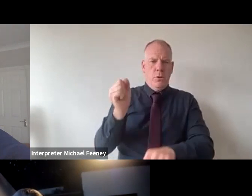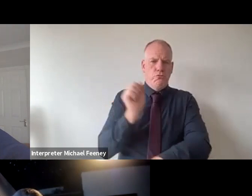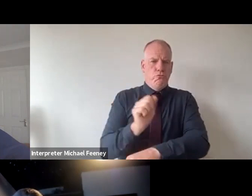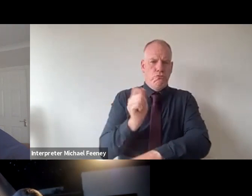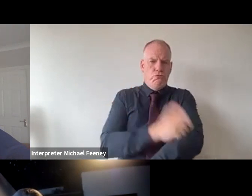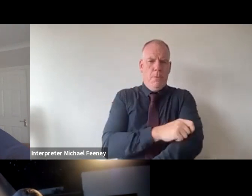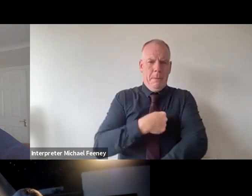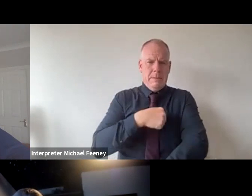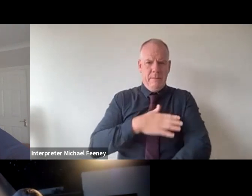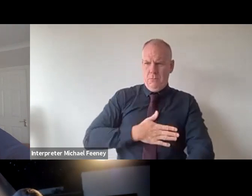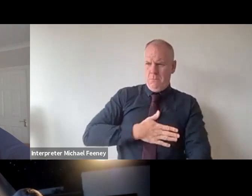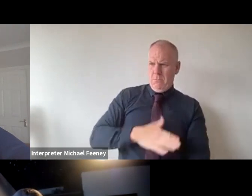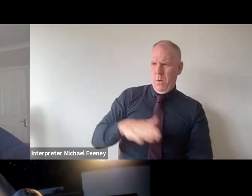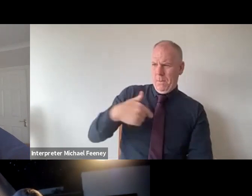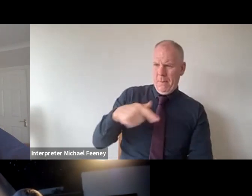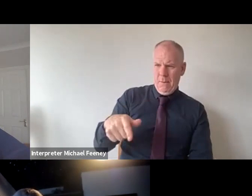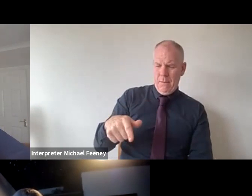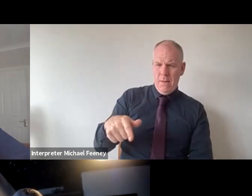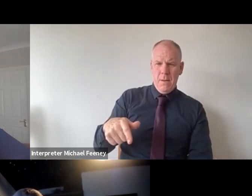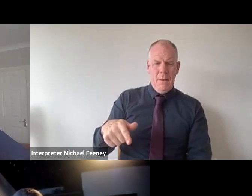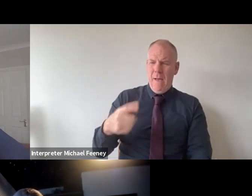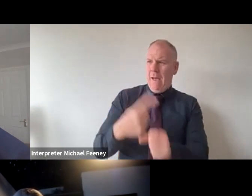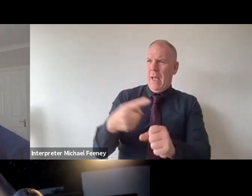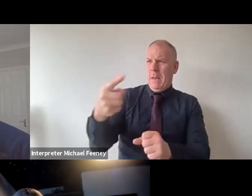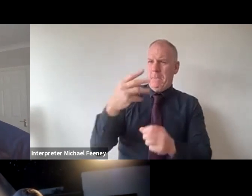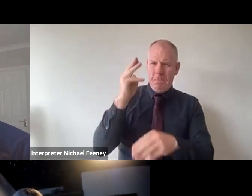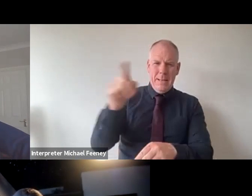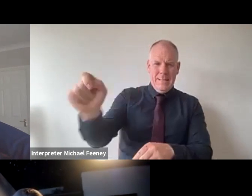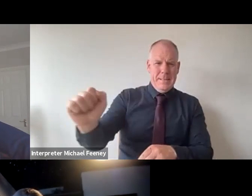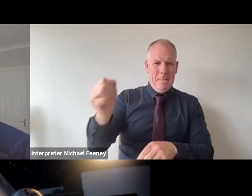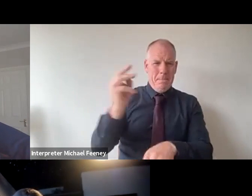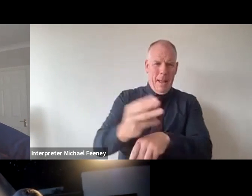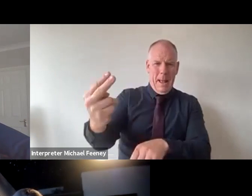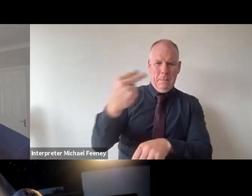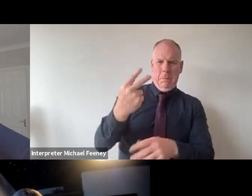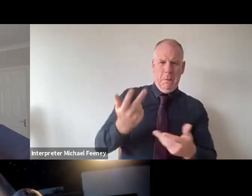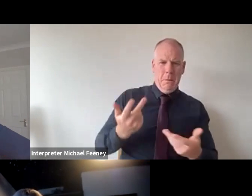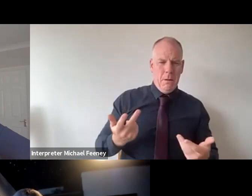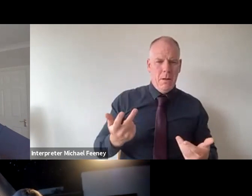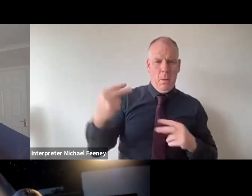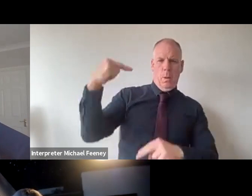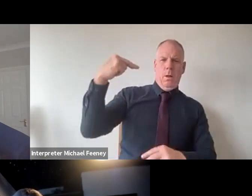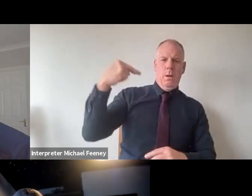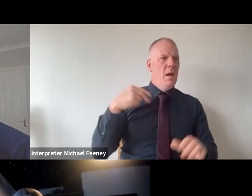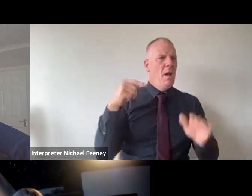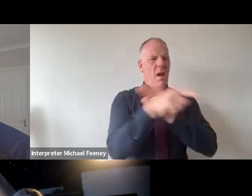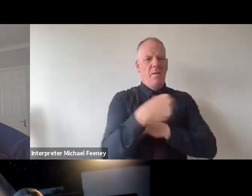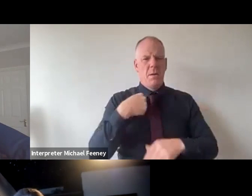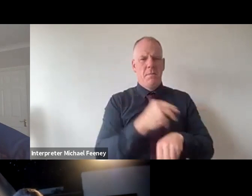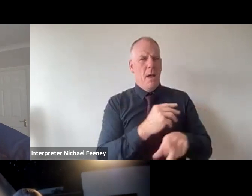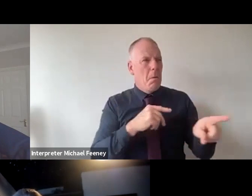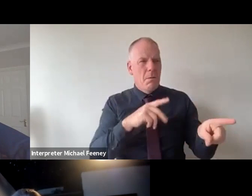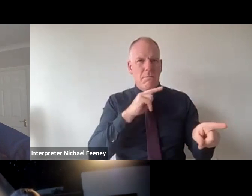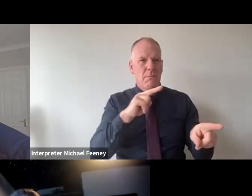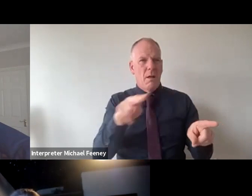wasn't causing any trouble. And that was another thing, like, that I go back to, like, saying to my mom and my friends, and I was like, I'm not allowed to